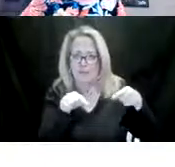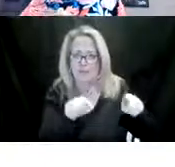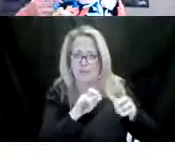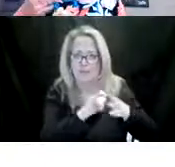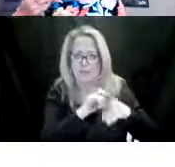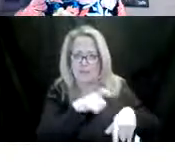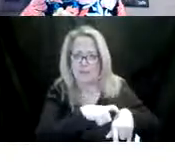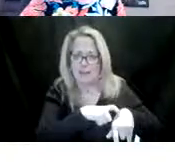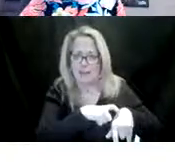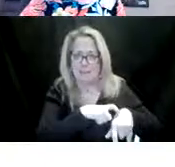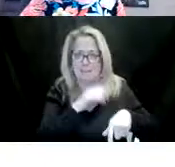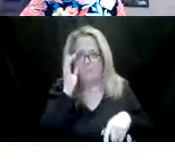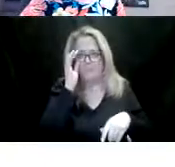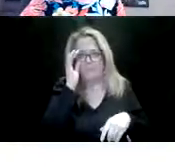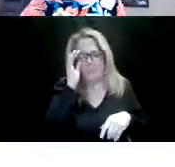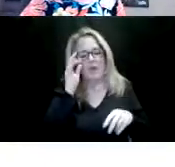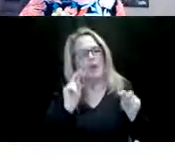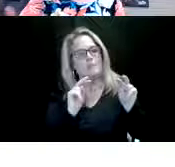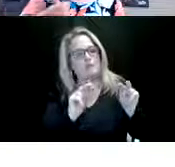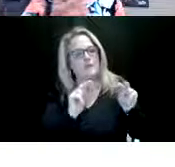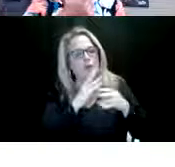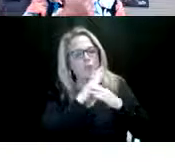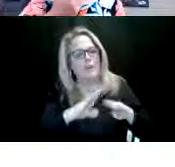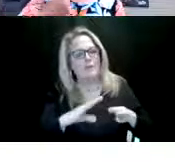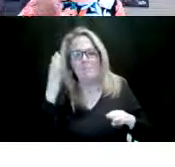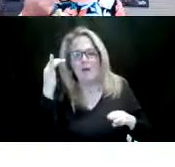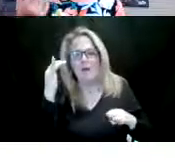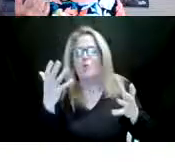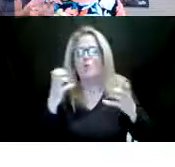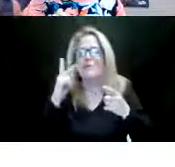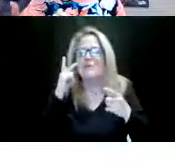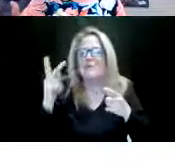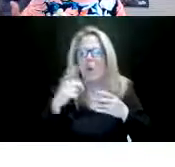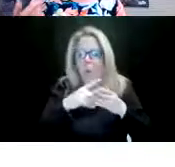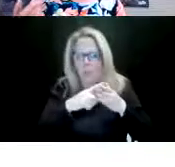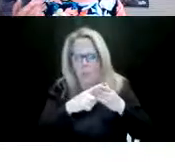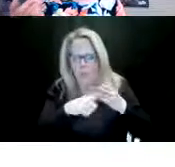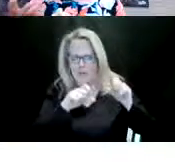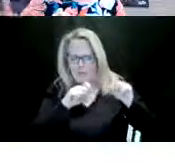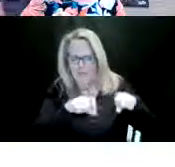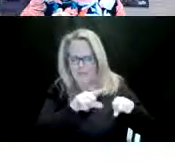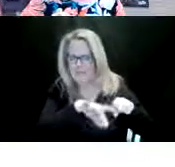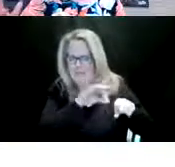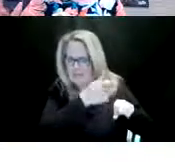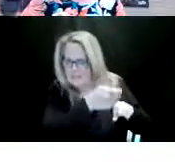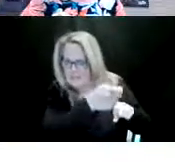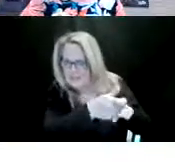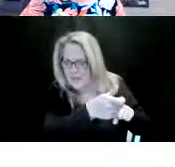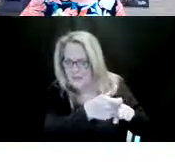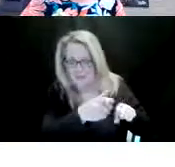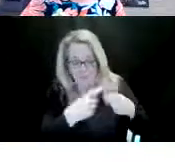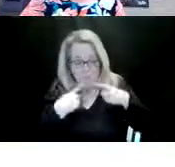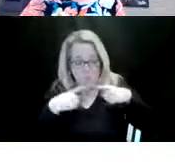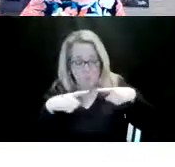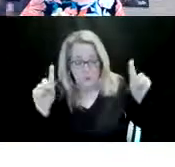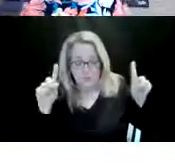session. Observing quietly because you want to see kind of what a child is able to find. Is this actually working